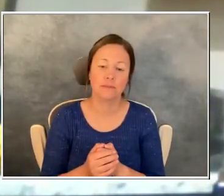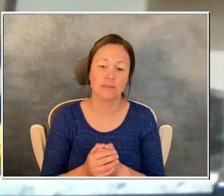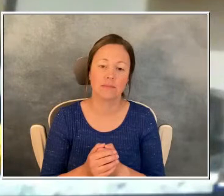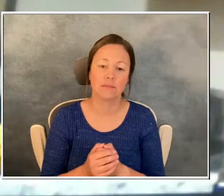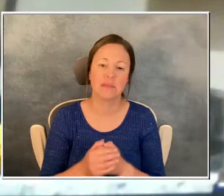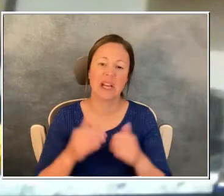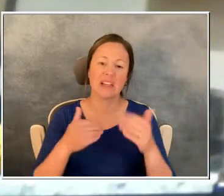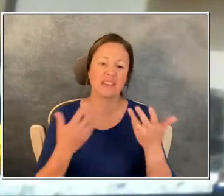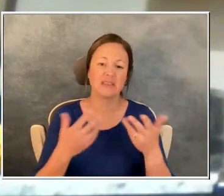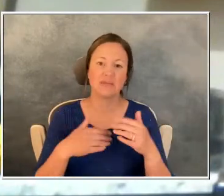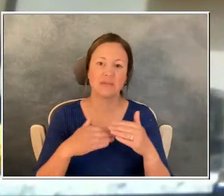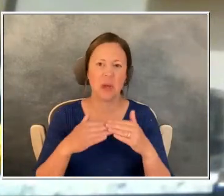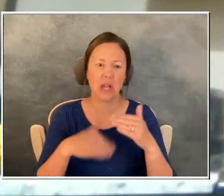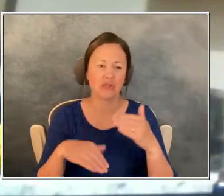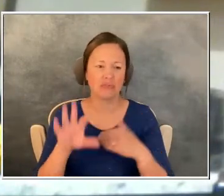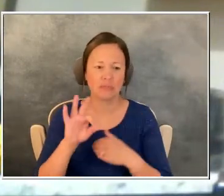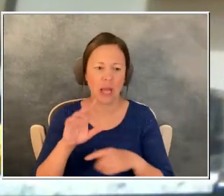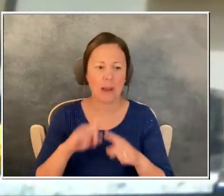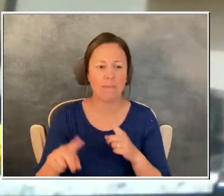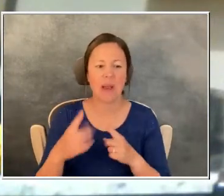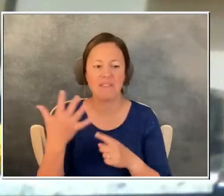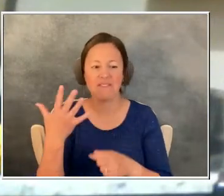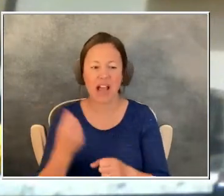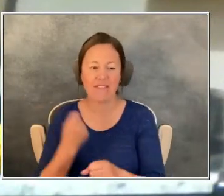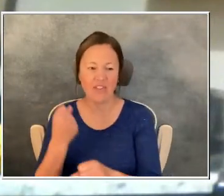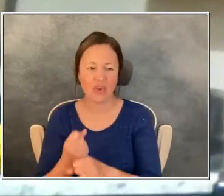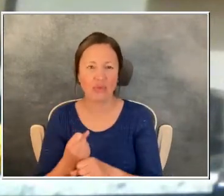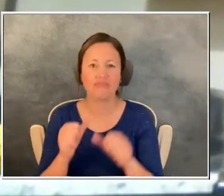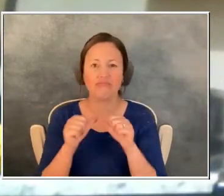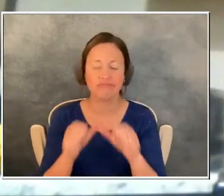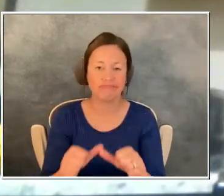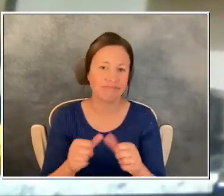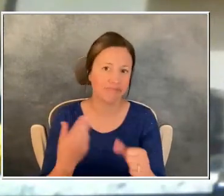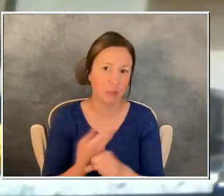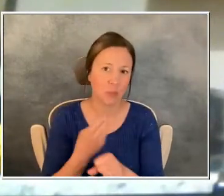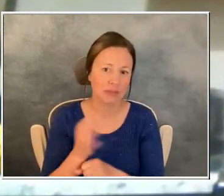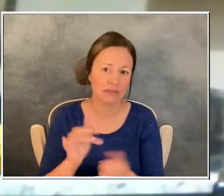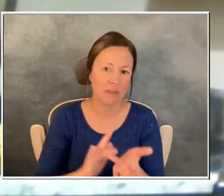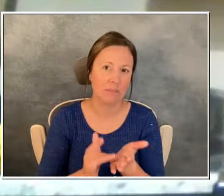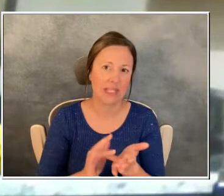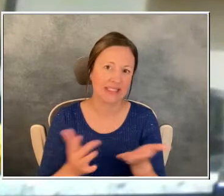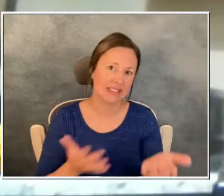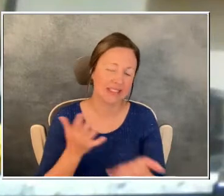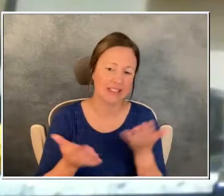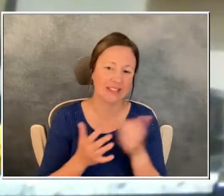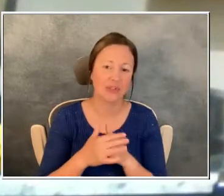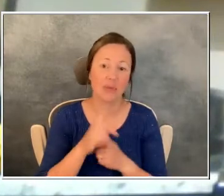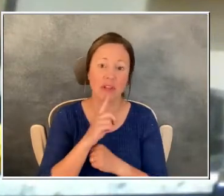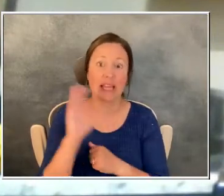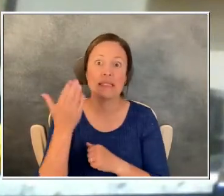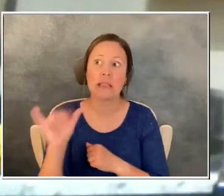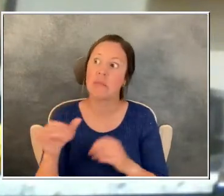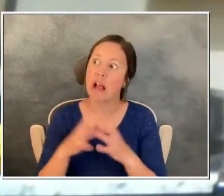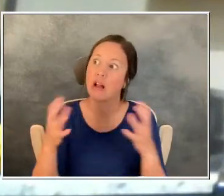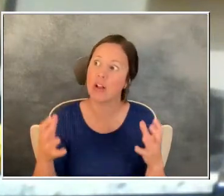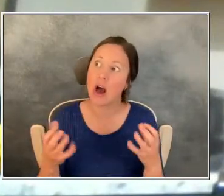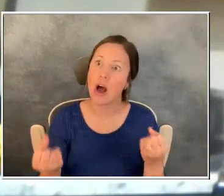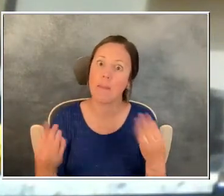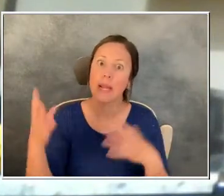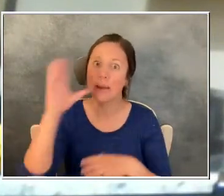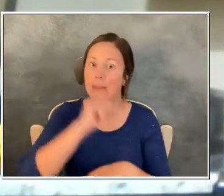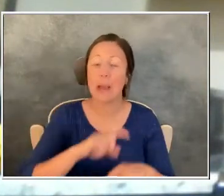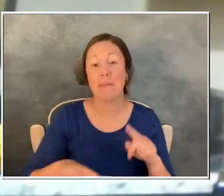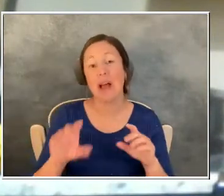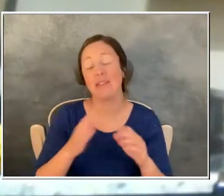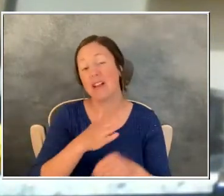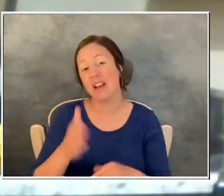on it for 5 years going on now. Mm-hmm. So it sounds like a lot, but I've never had any